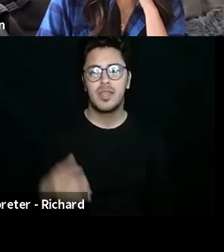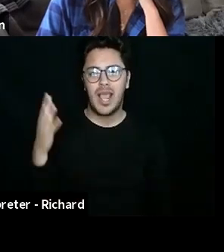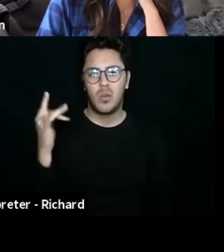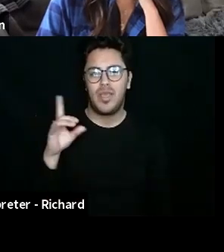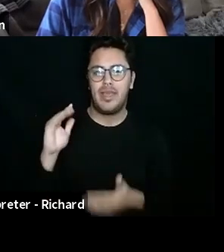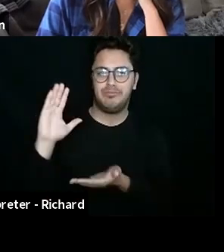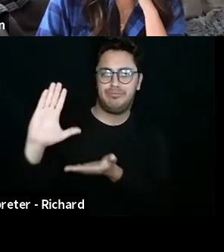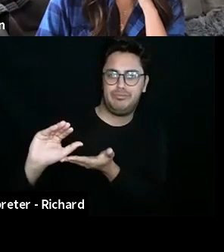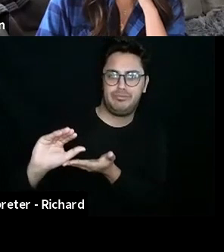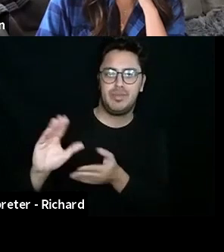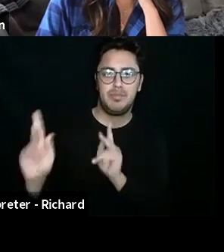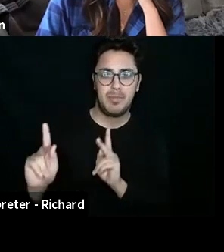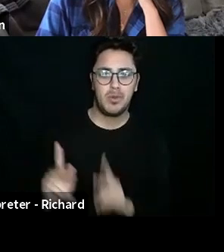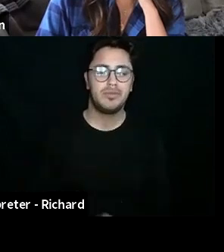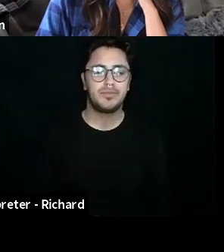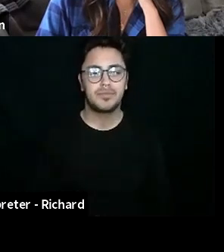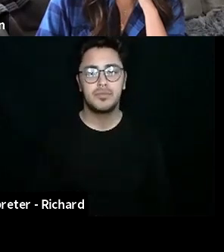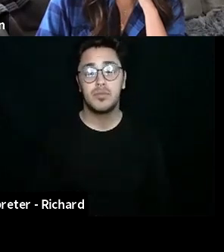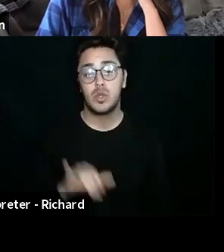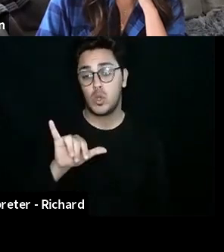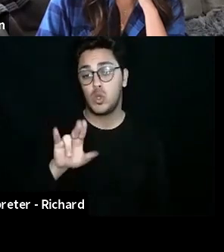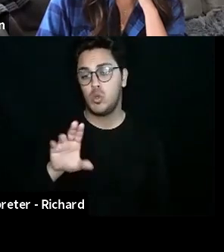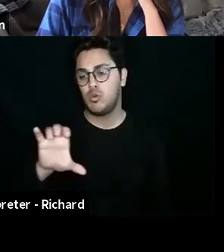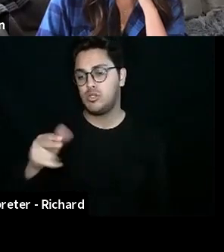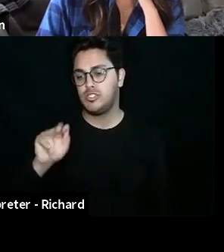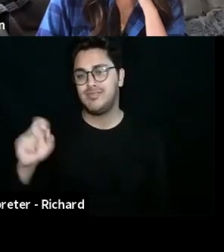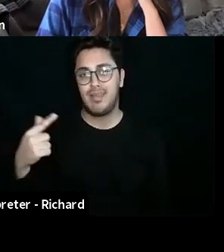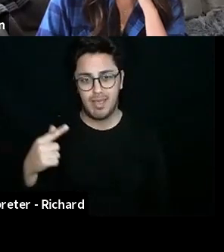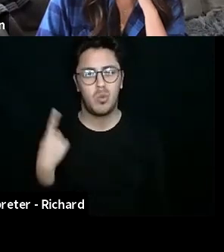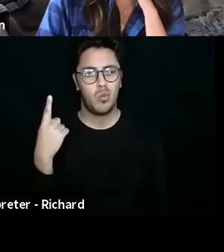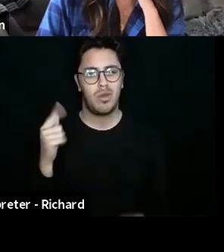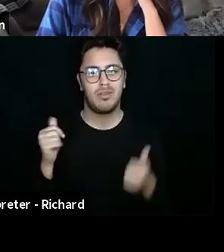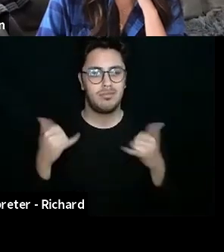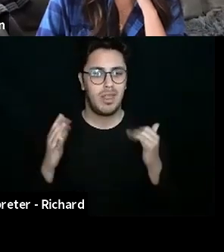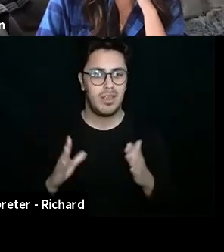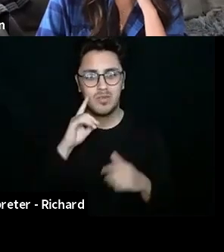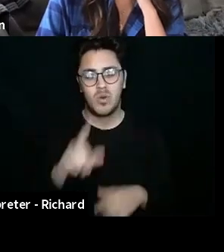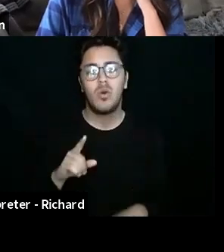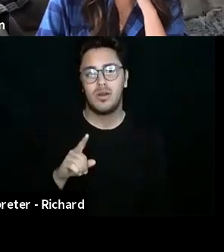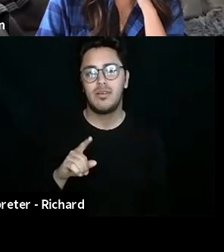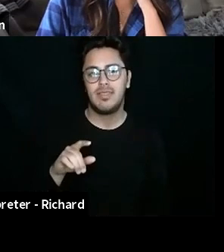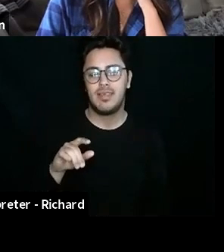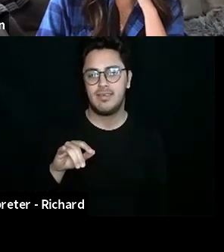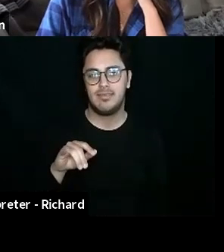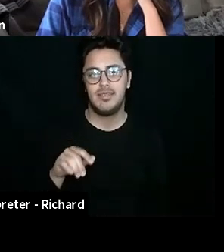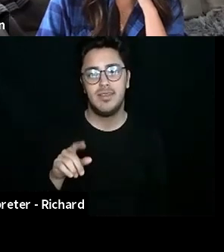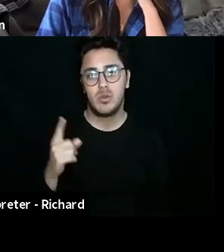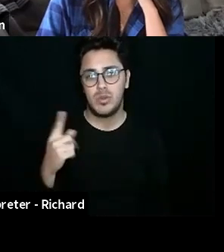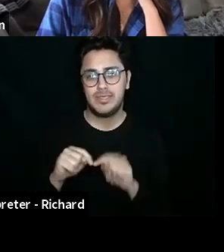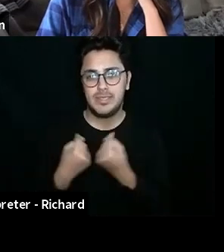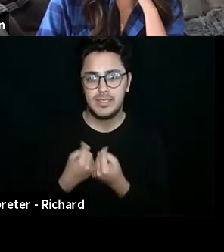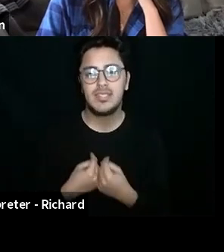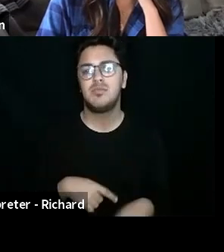dehumanizes people, right? And so Yu Chang was this pitcher for the Cleveland Indians who made an error, cost the game, you